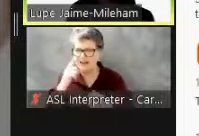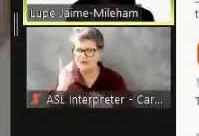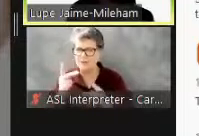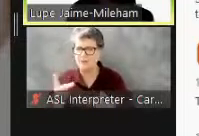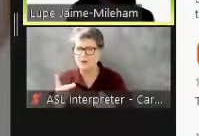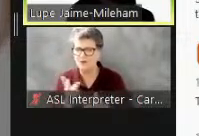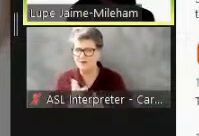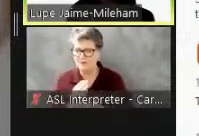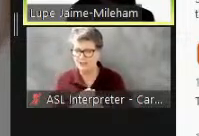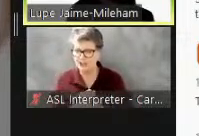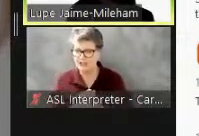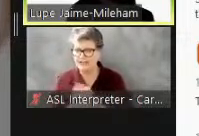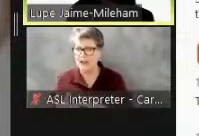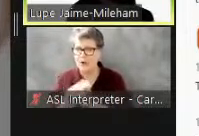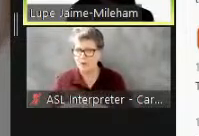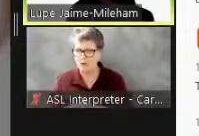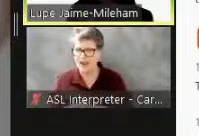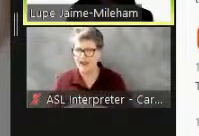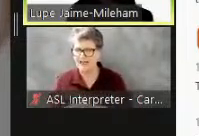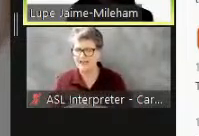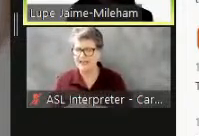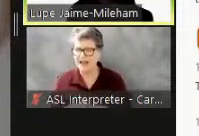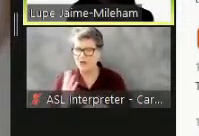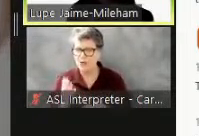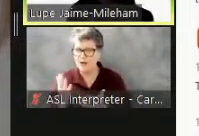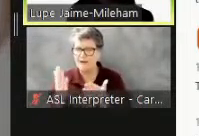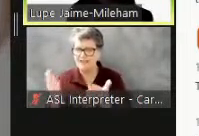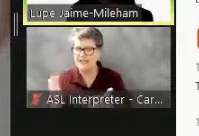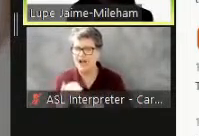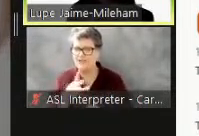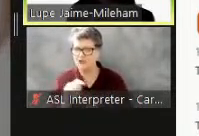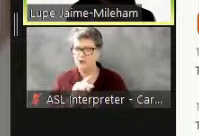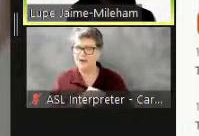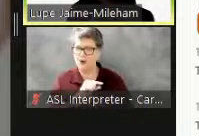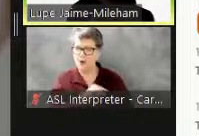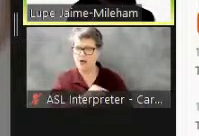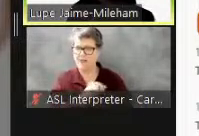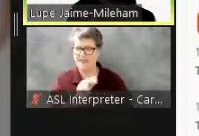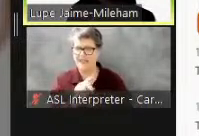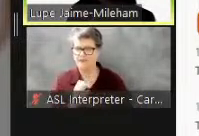budget incorporate the recommendations of the Joint Quality and Rate